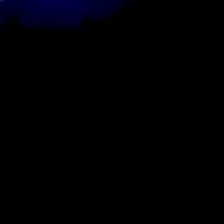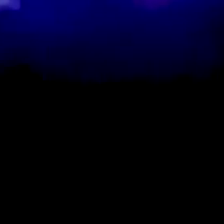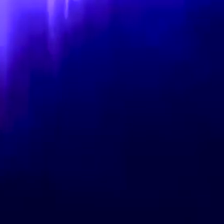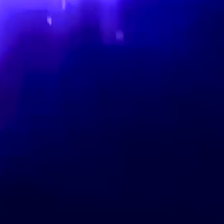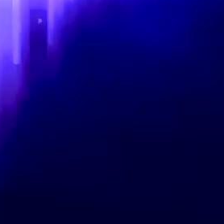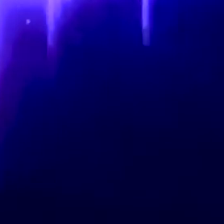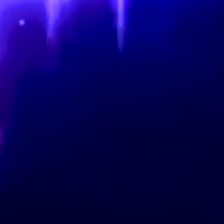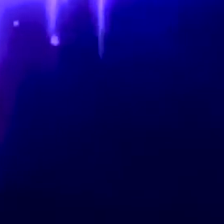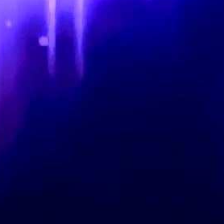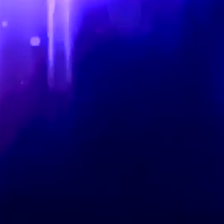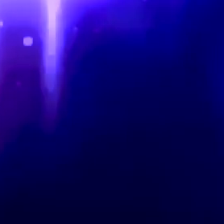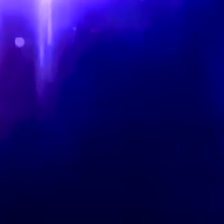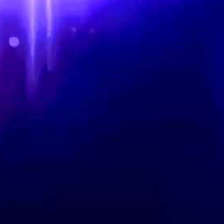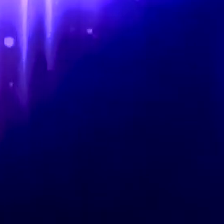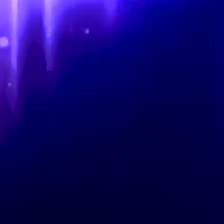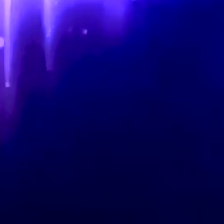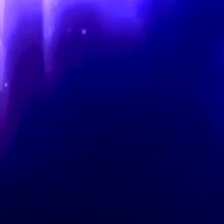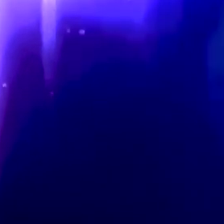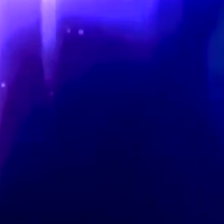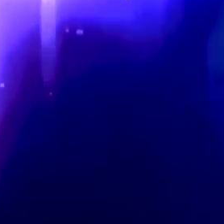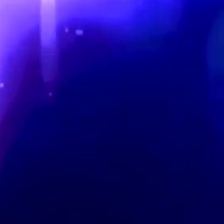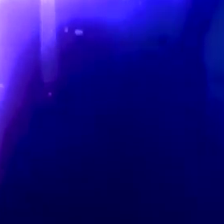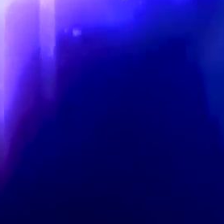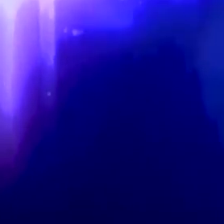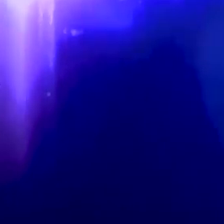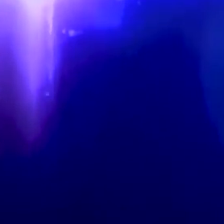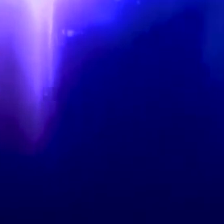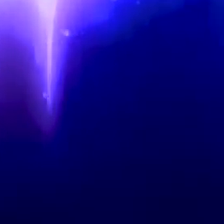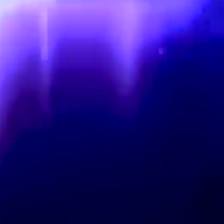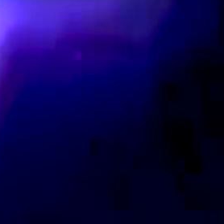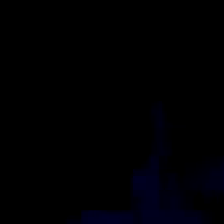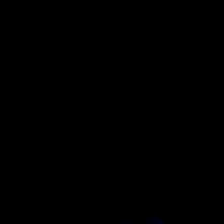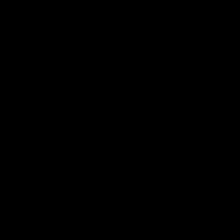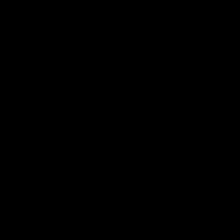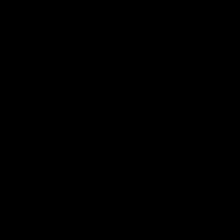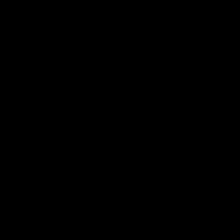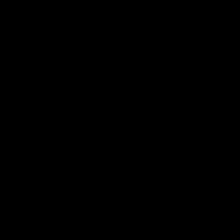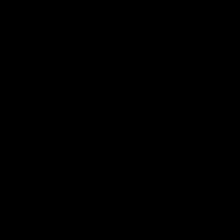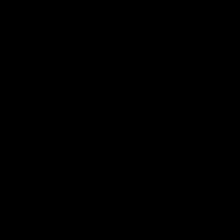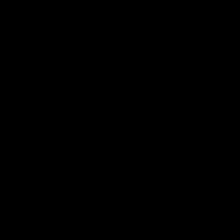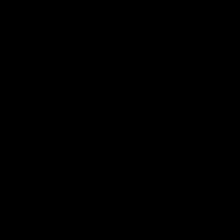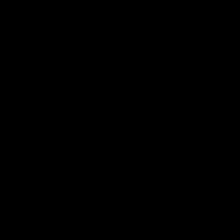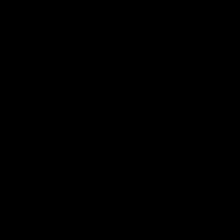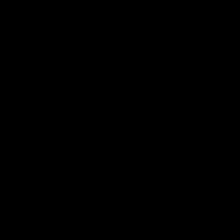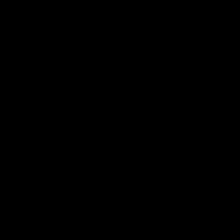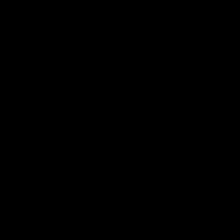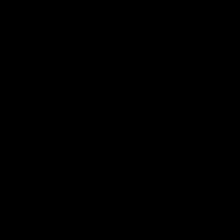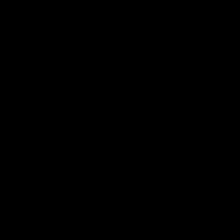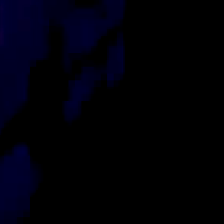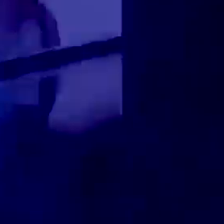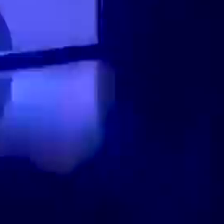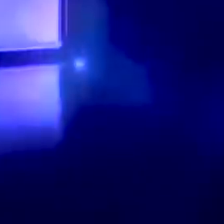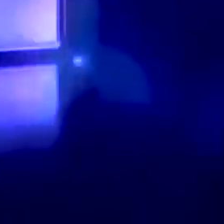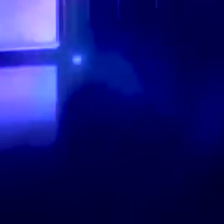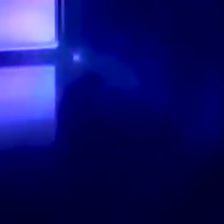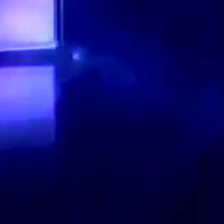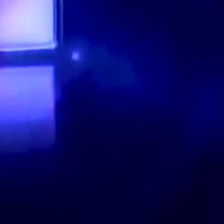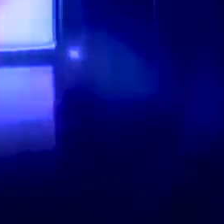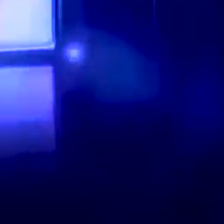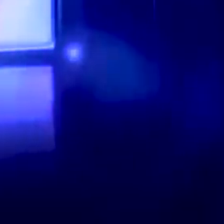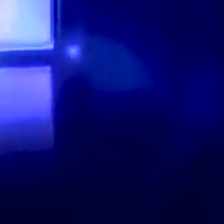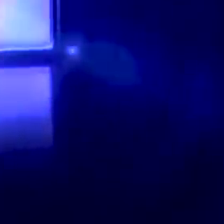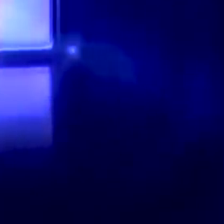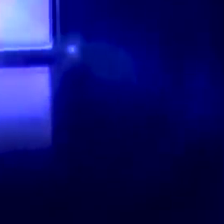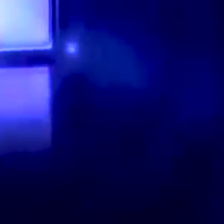re ni oruko jesu loni ani loni loruko jesu o ya pare amen padua